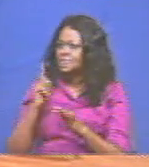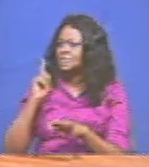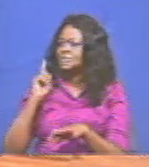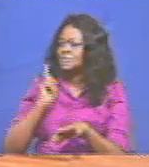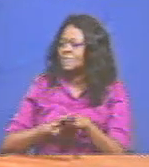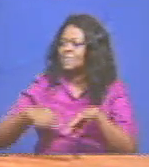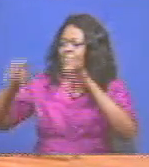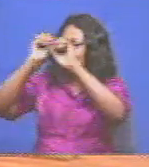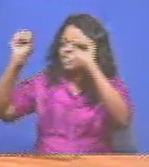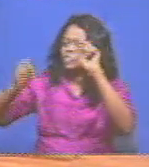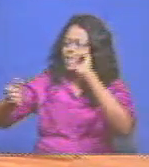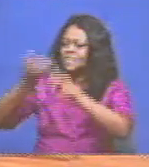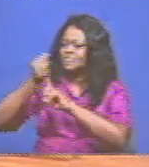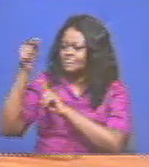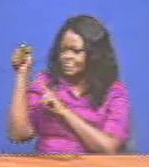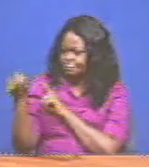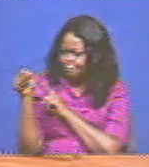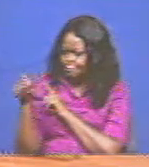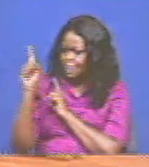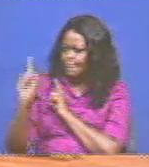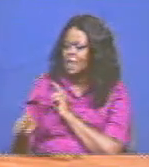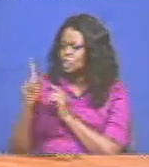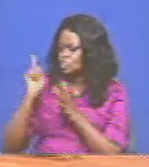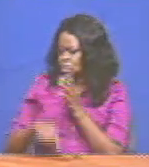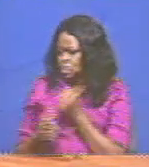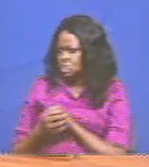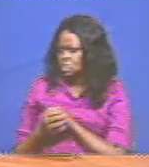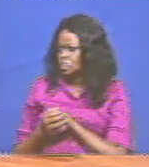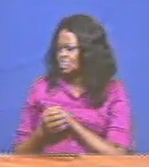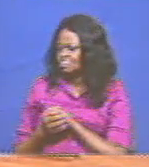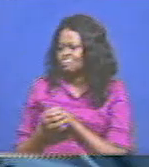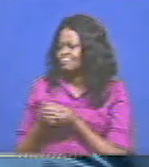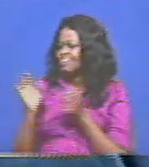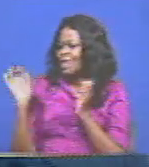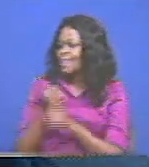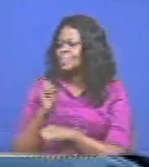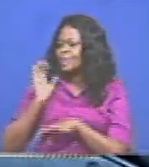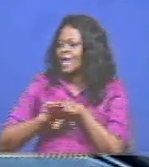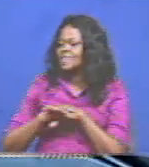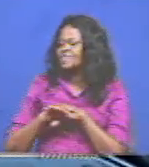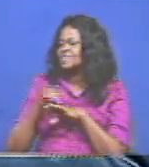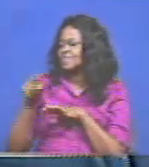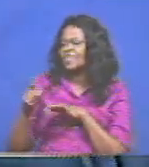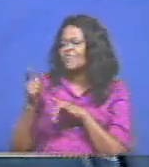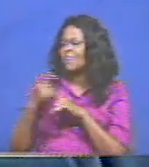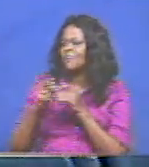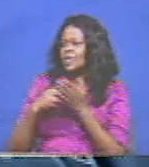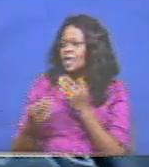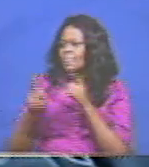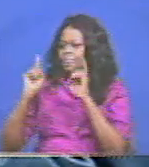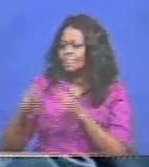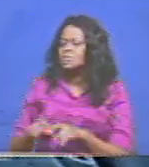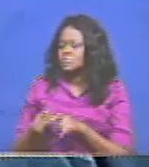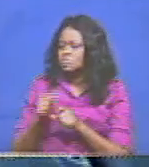achieve that particular legacy, yes. it is true that actually the legacy cannot come from fame, yes. from nowhere. Yes. It must come from a job